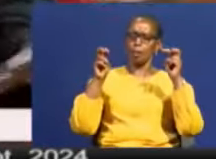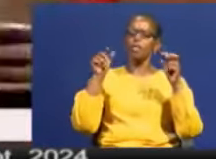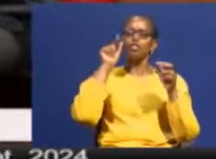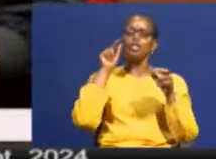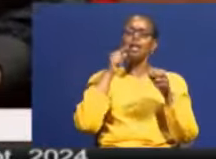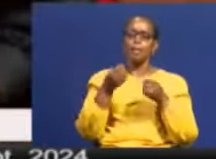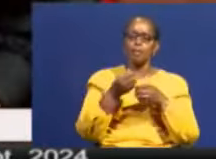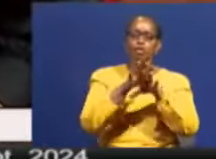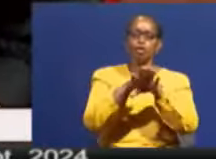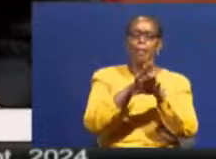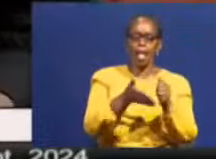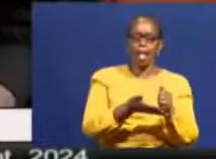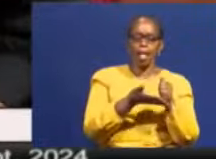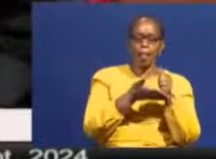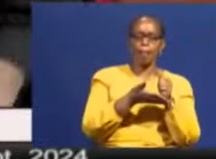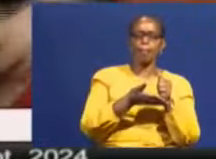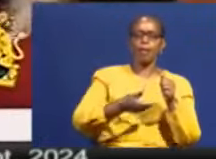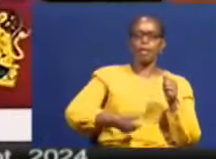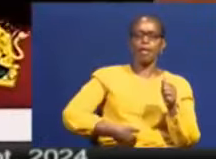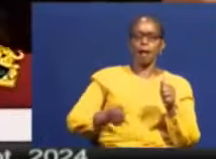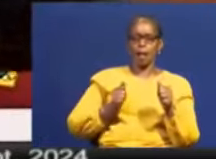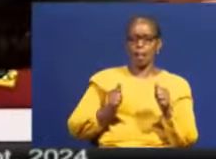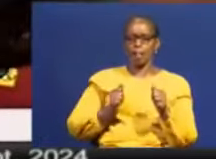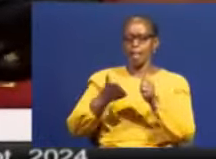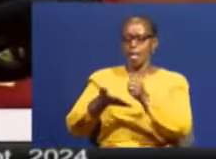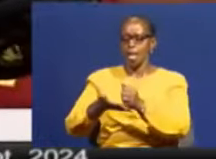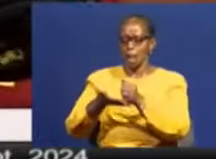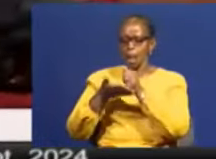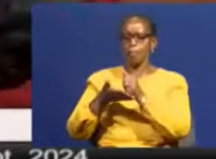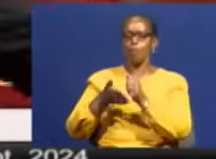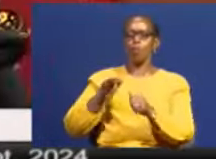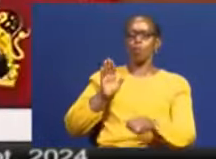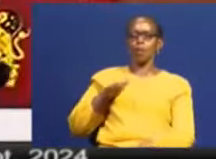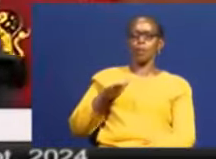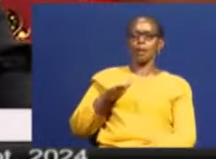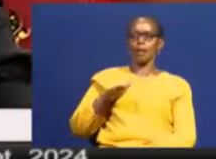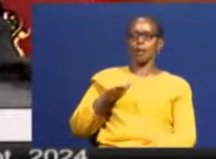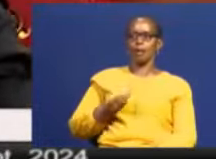women. How can we, Madam Speaker? Yes, we know it is CDF, but